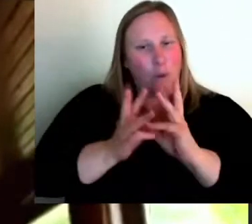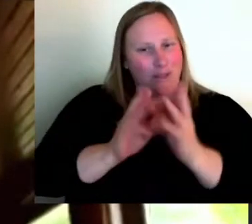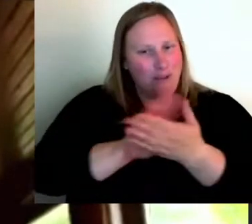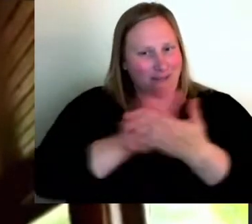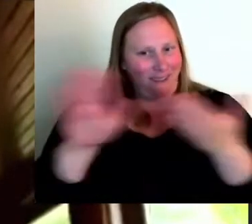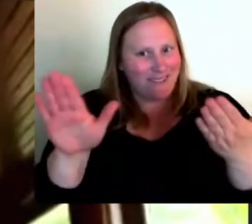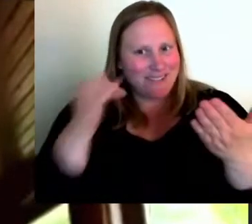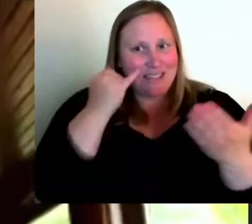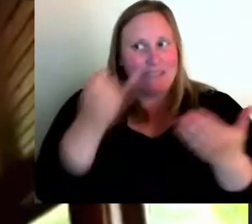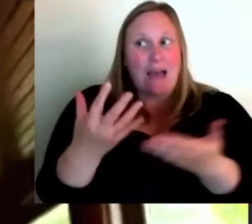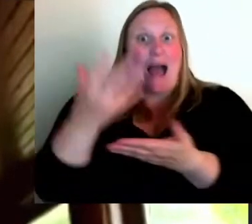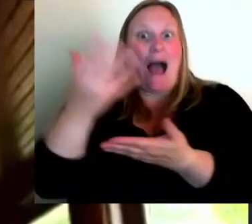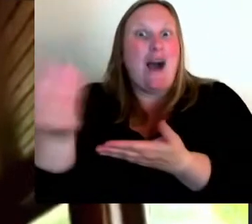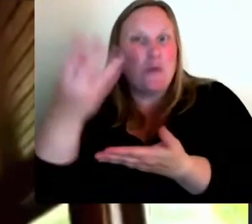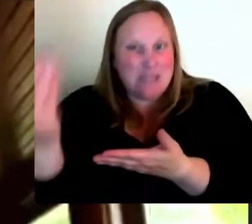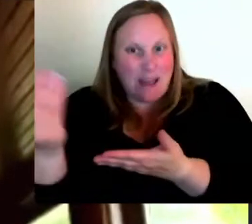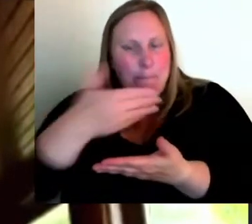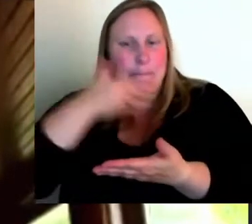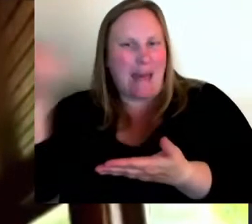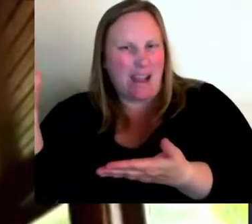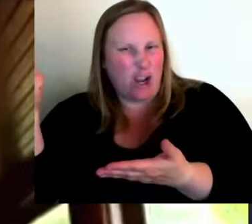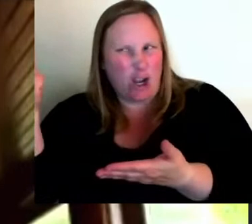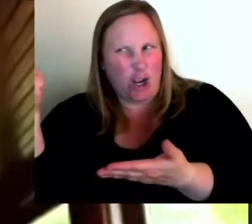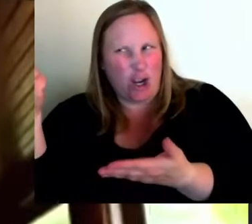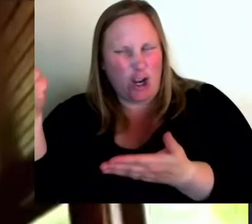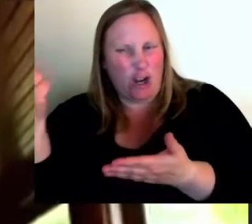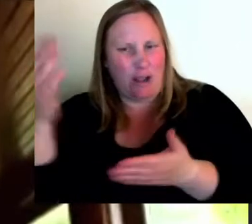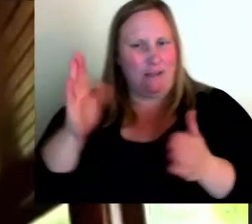outdoors is safer than gathering indoors.